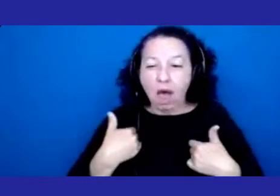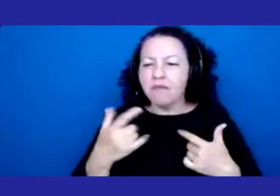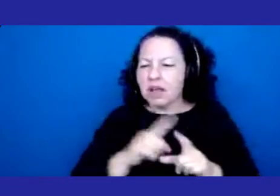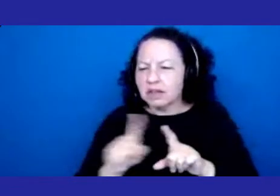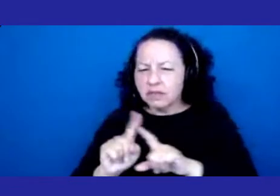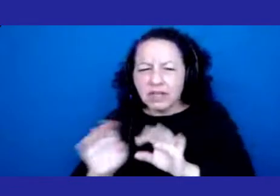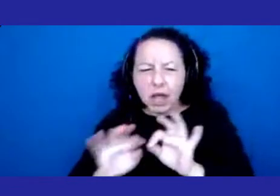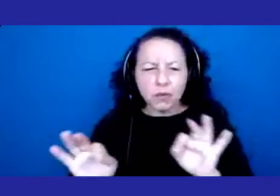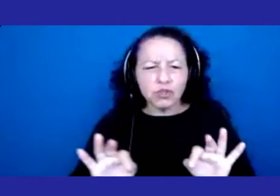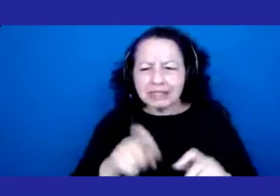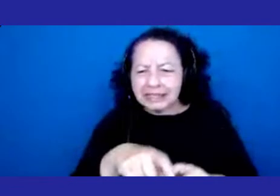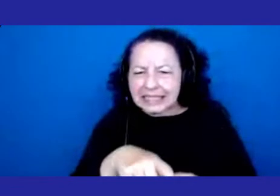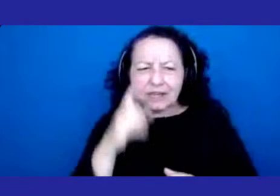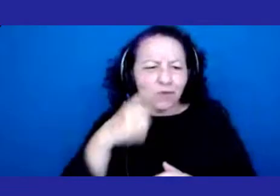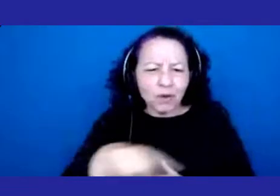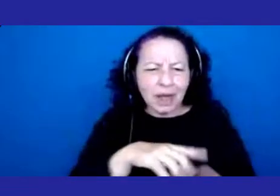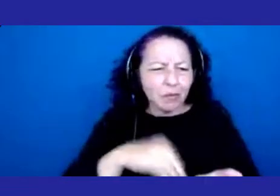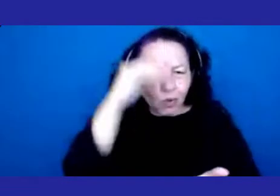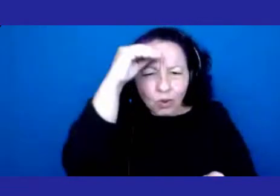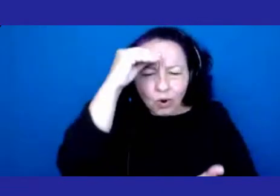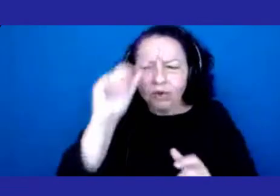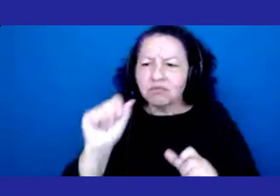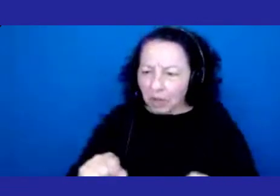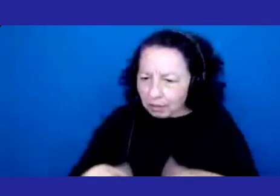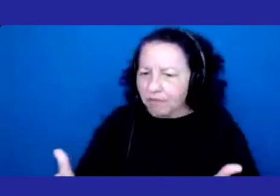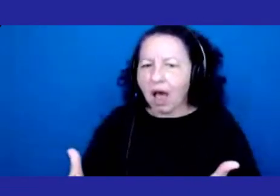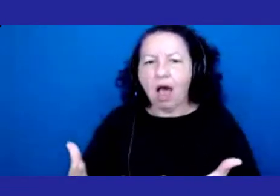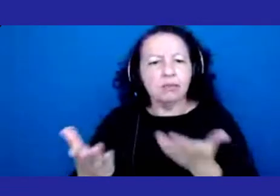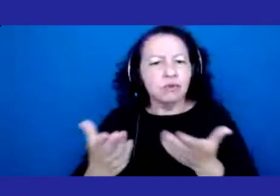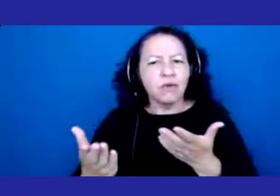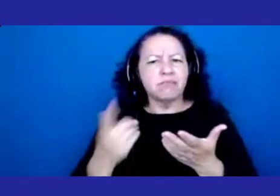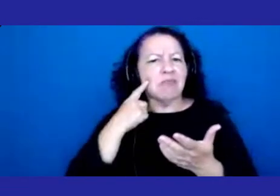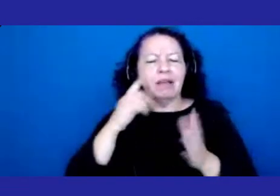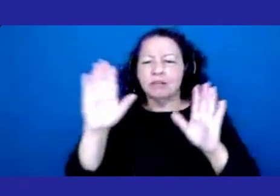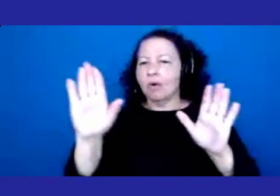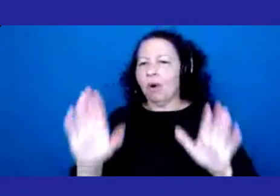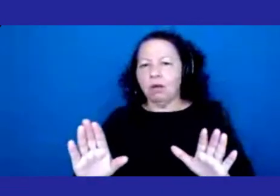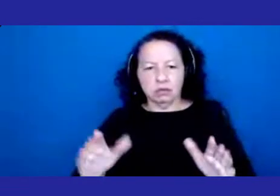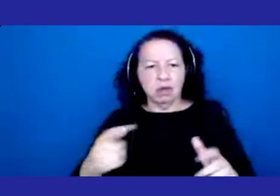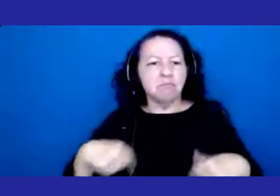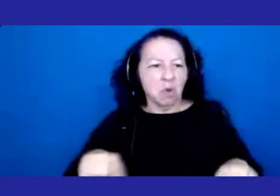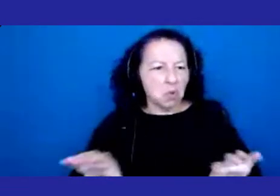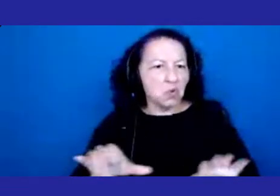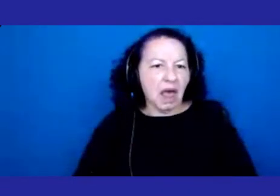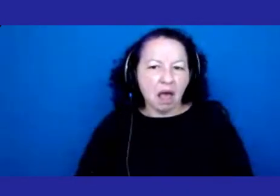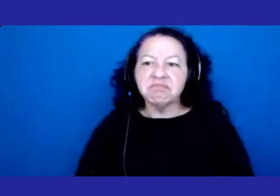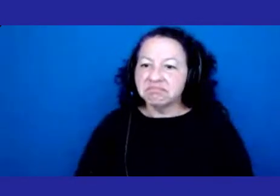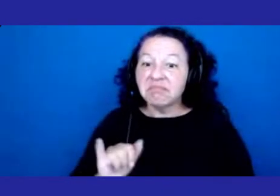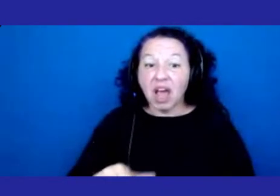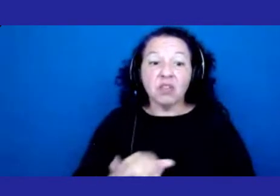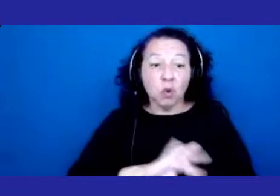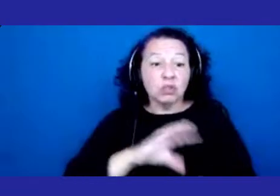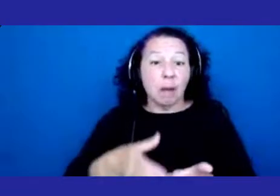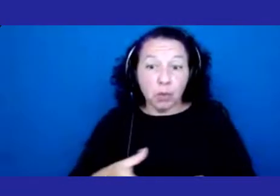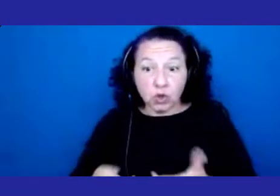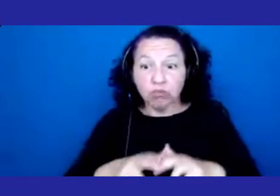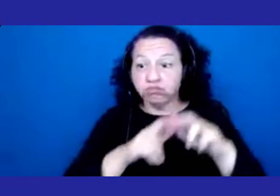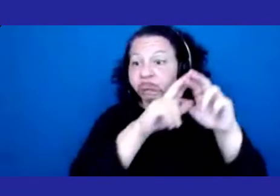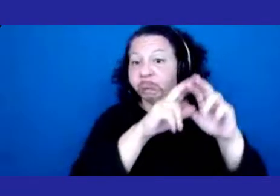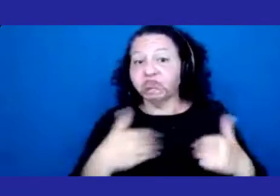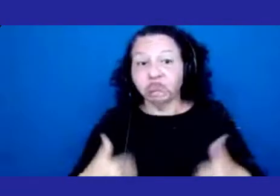learn to provide the service. I think that's awesome that we're doing that and that those numbers are increasing.